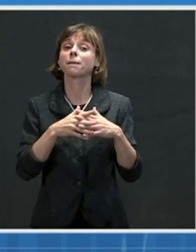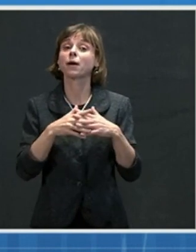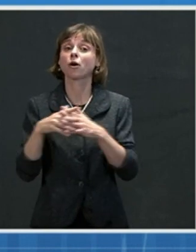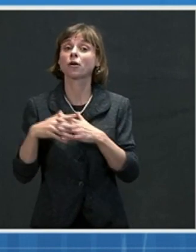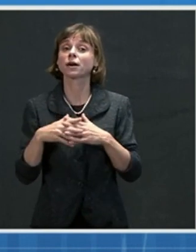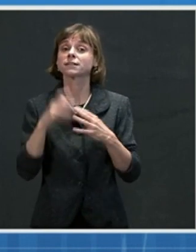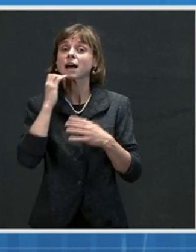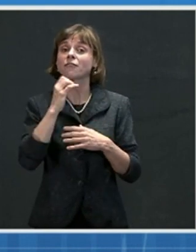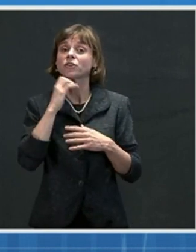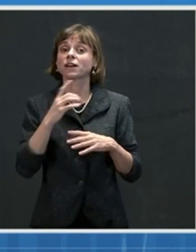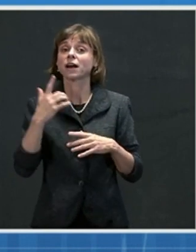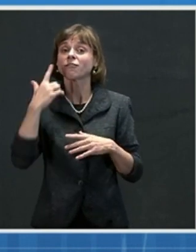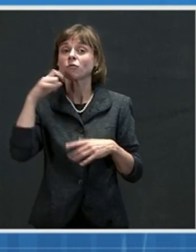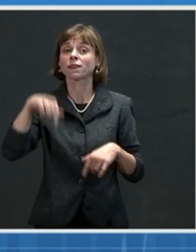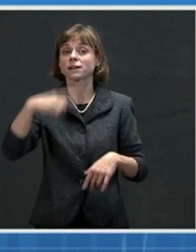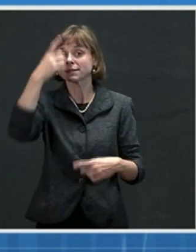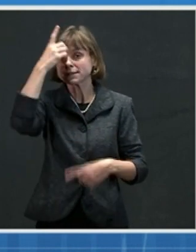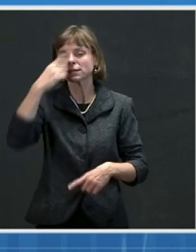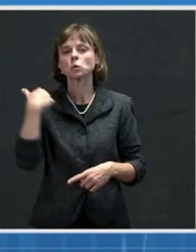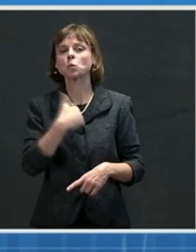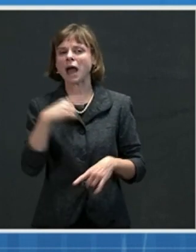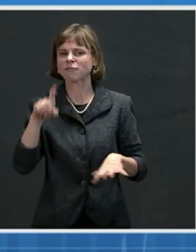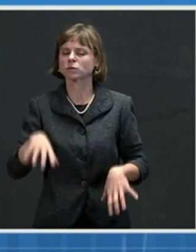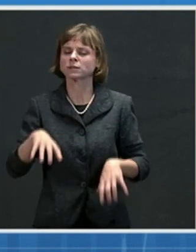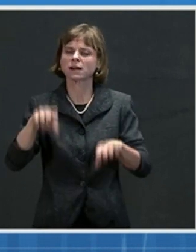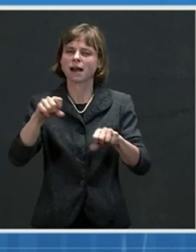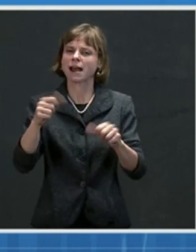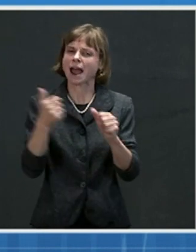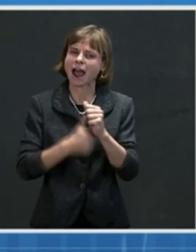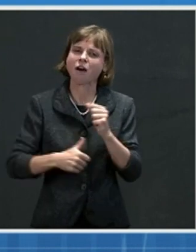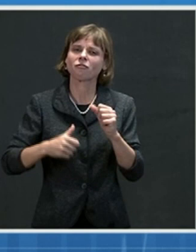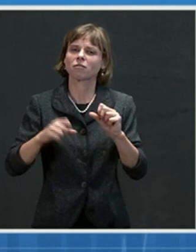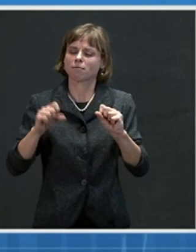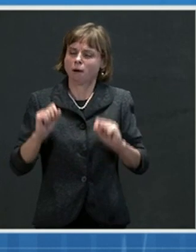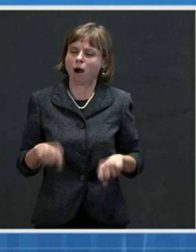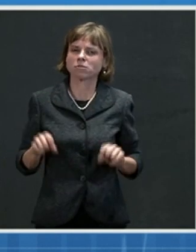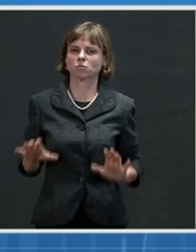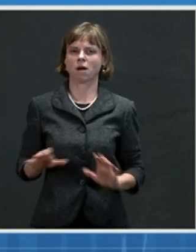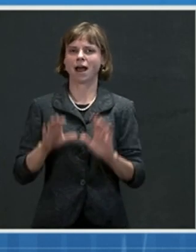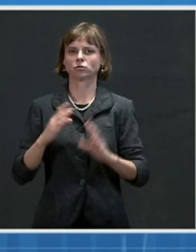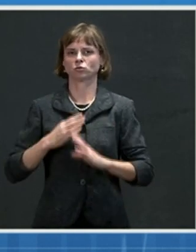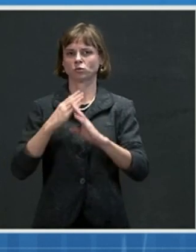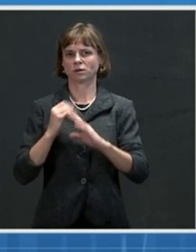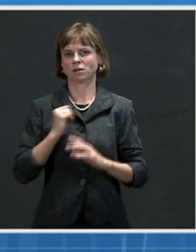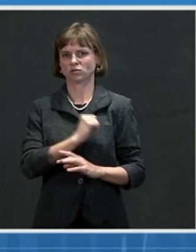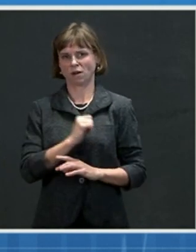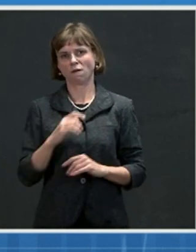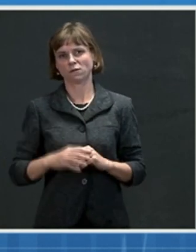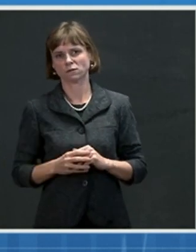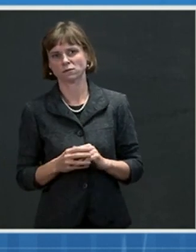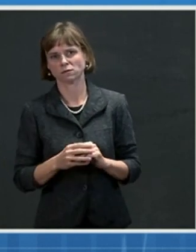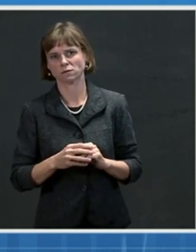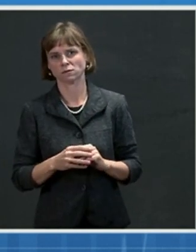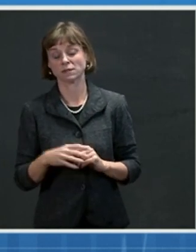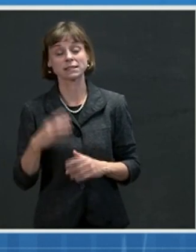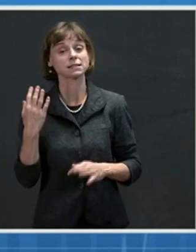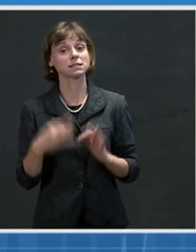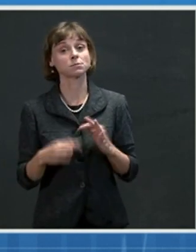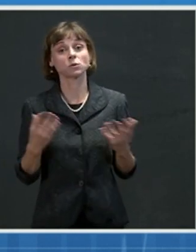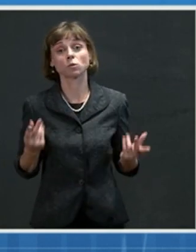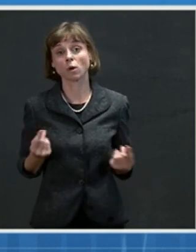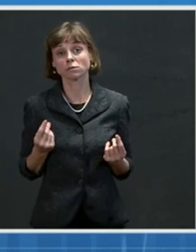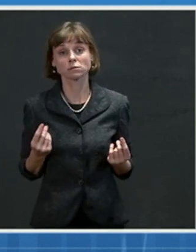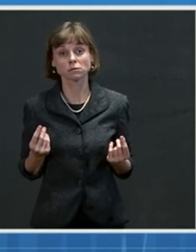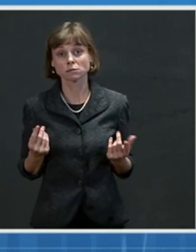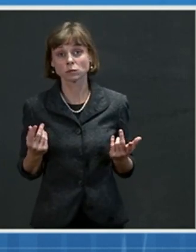every action we can to protect our loved ones and our communities. One of the simple things we can all do, one thing that